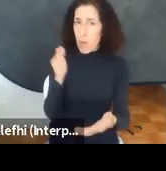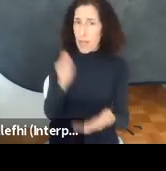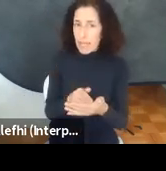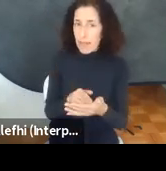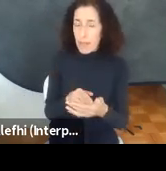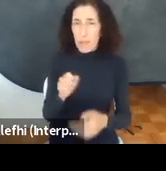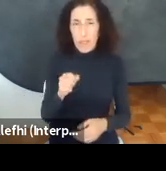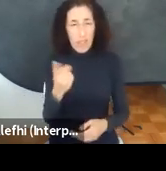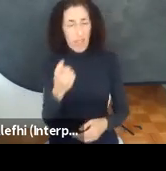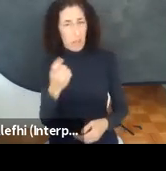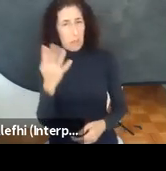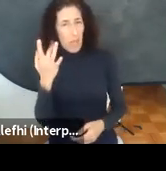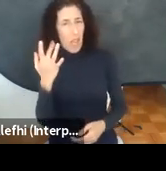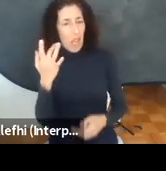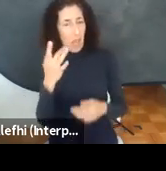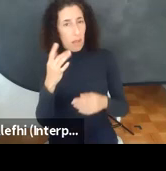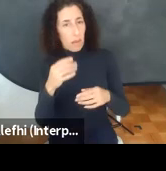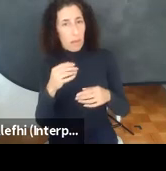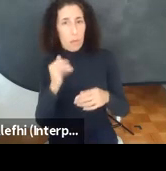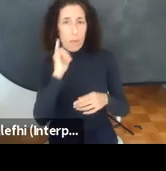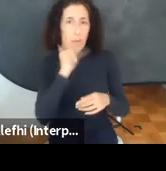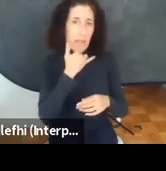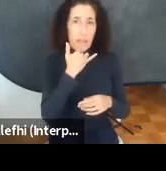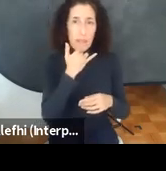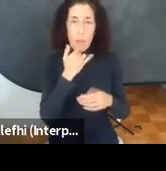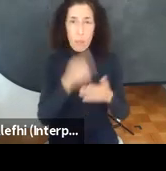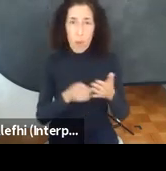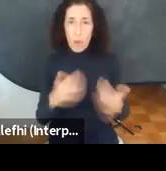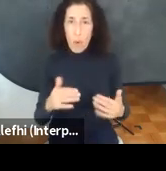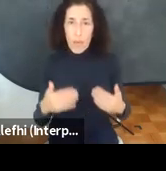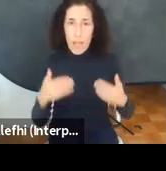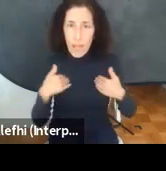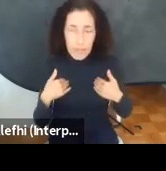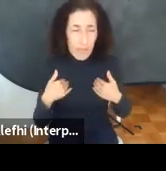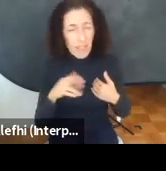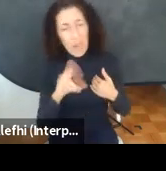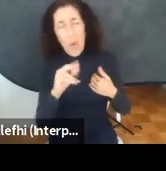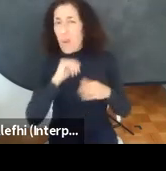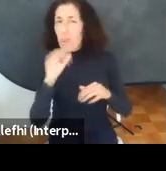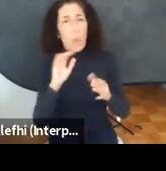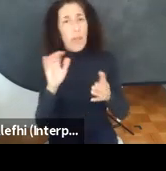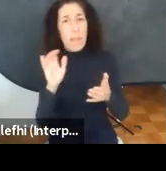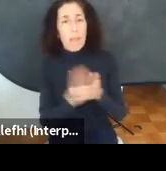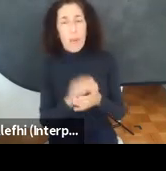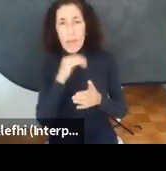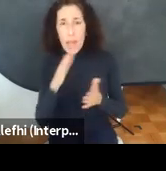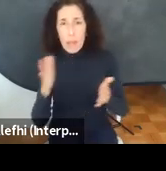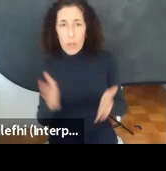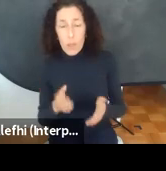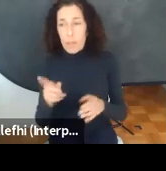to know why you want to do it? Why you want to go mess up a good thing? The institution is closing. Okay, people are now